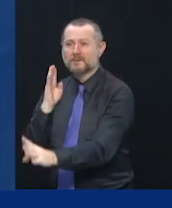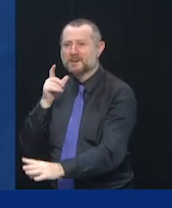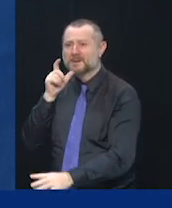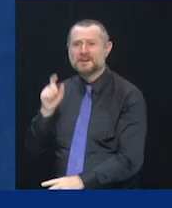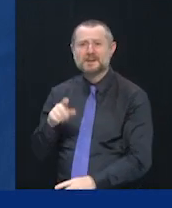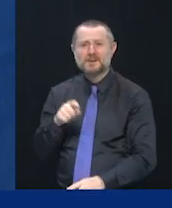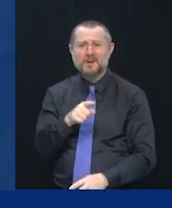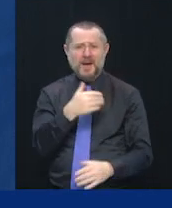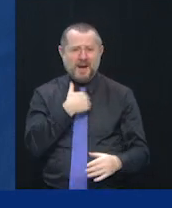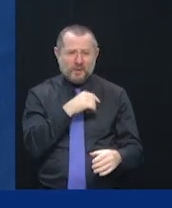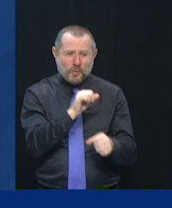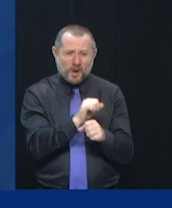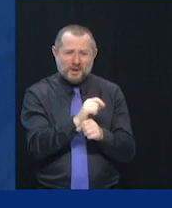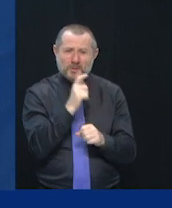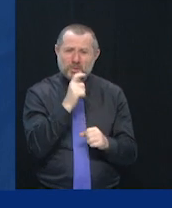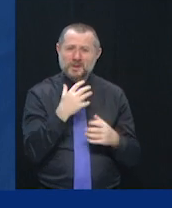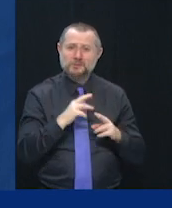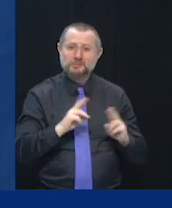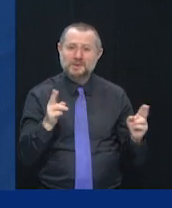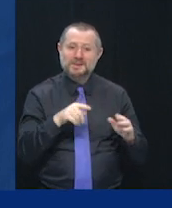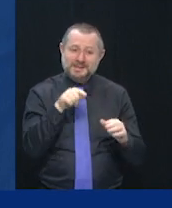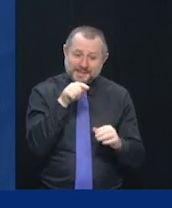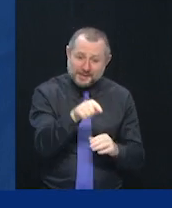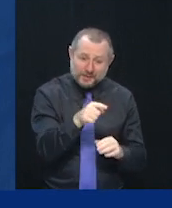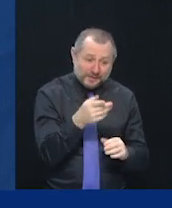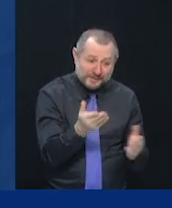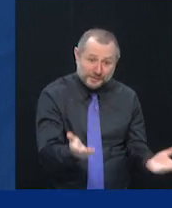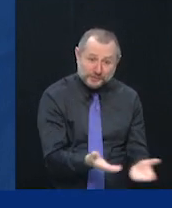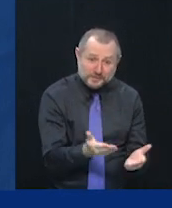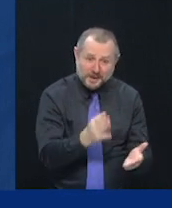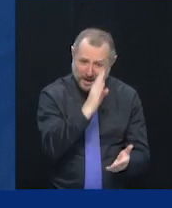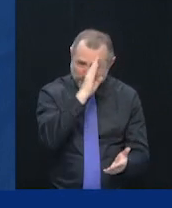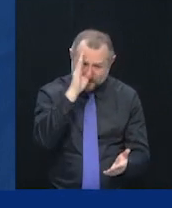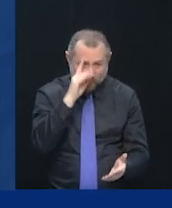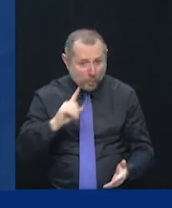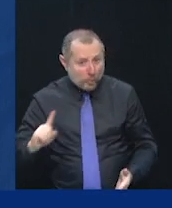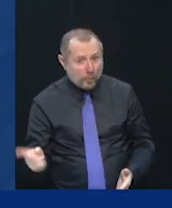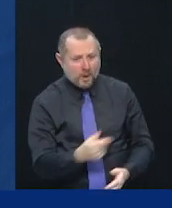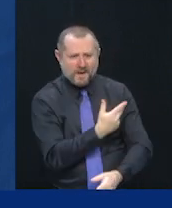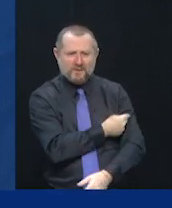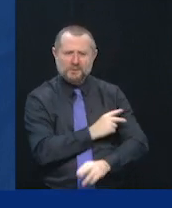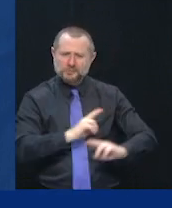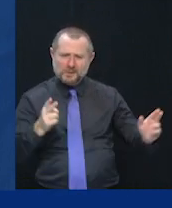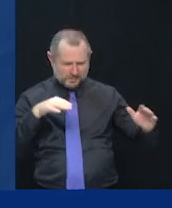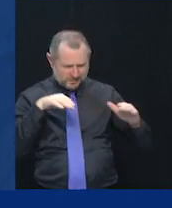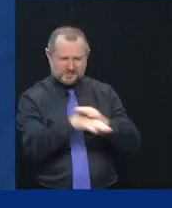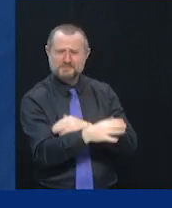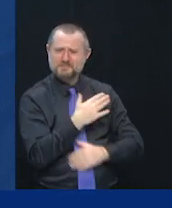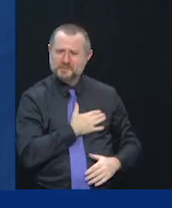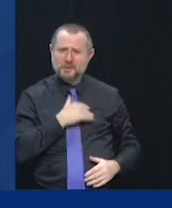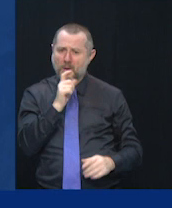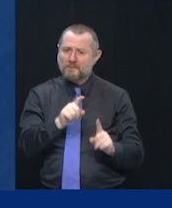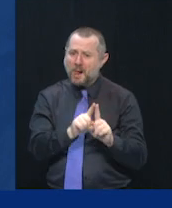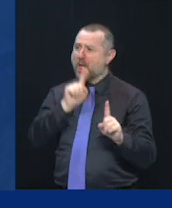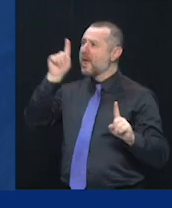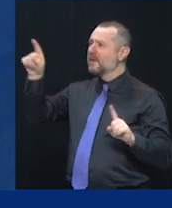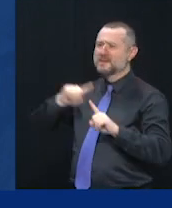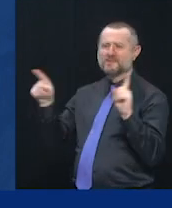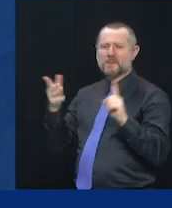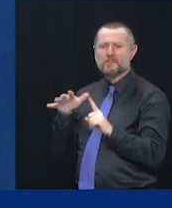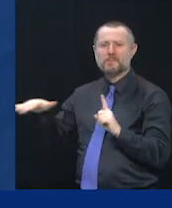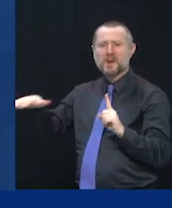hospital management said to the hospital workers, "We have the vaccine, please take it." And they asked